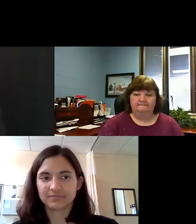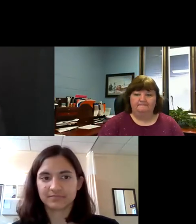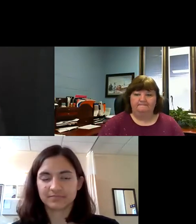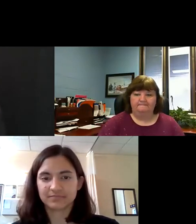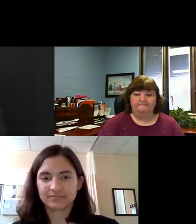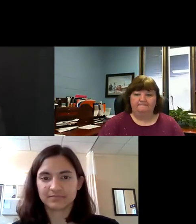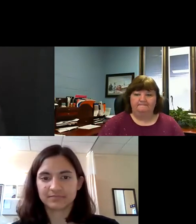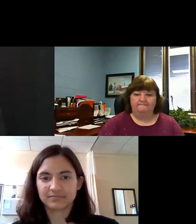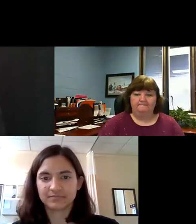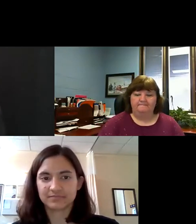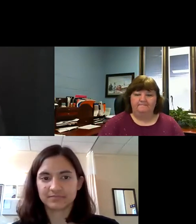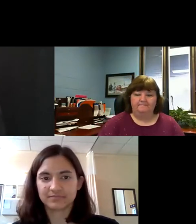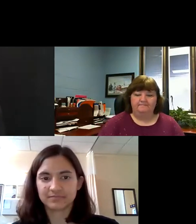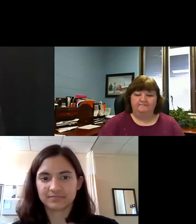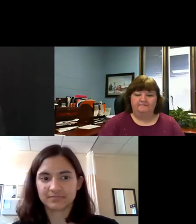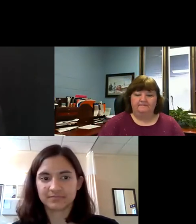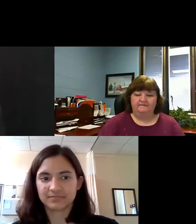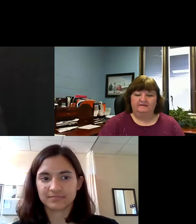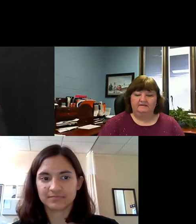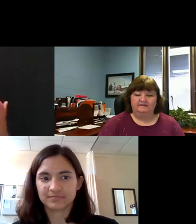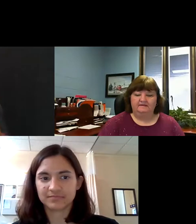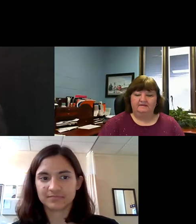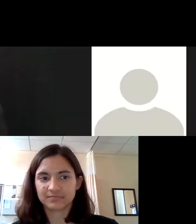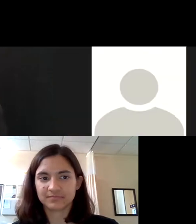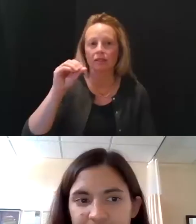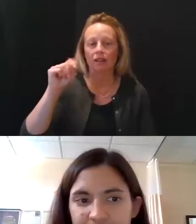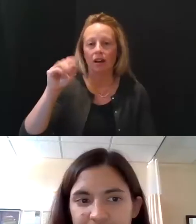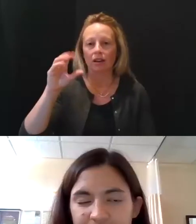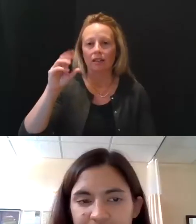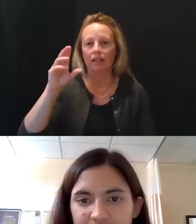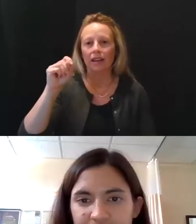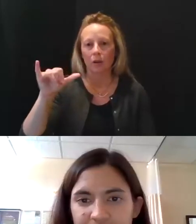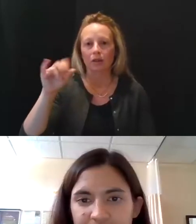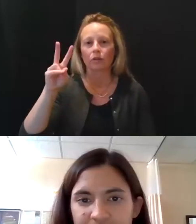Go ahead, Ed. In Scott County, the number of cases stands at